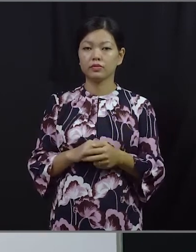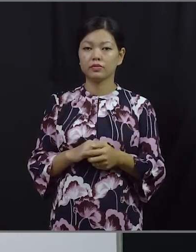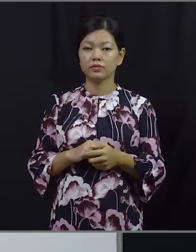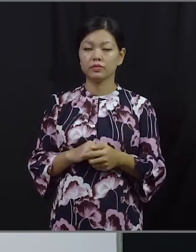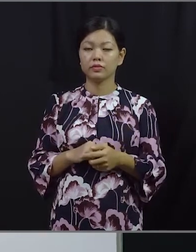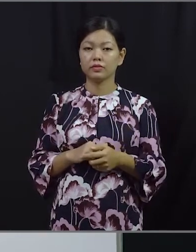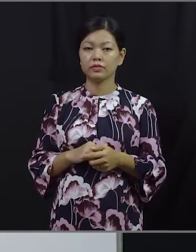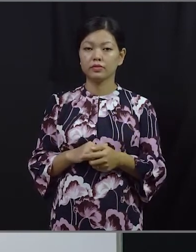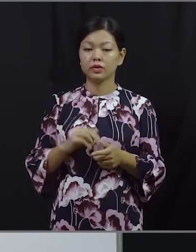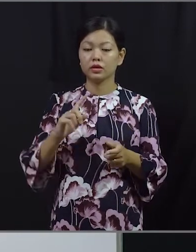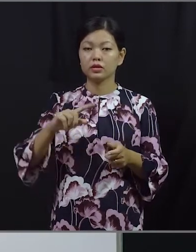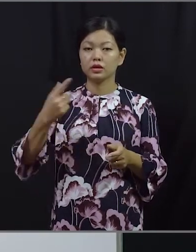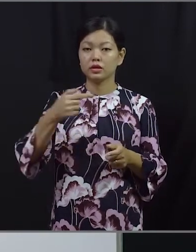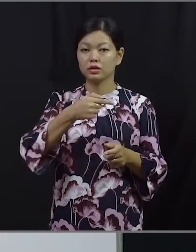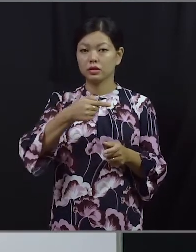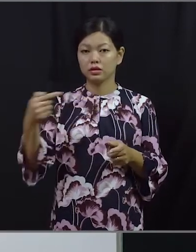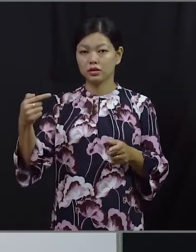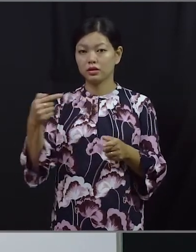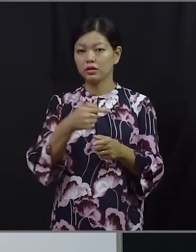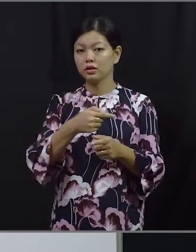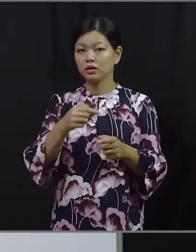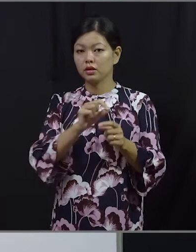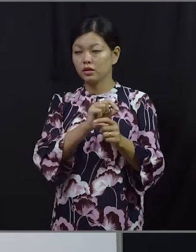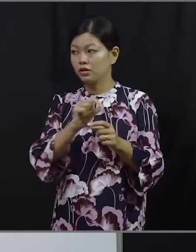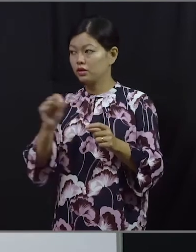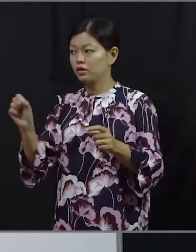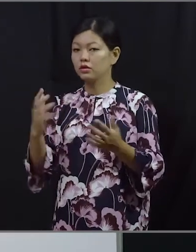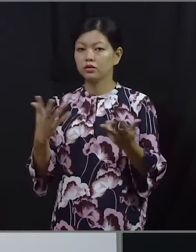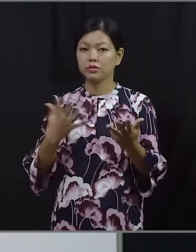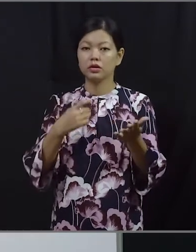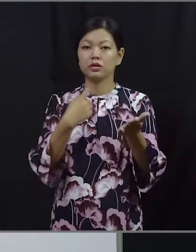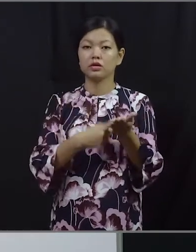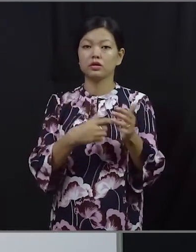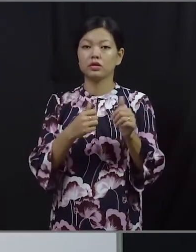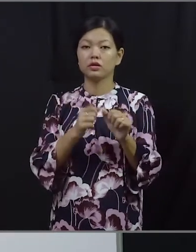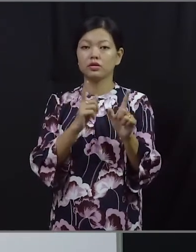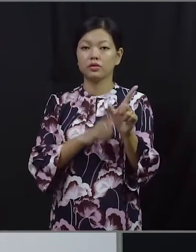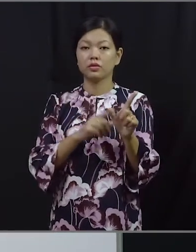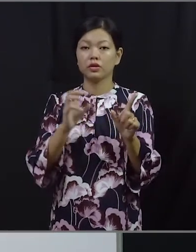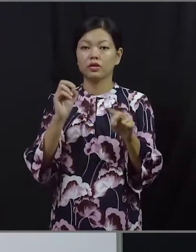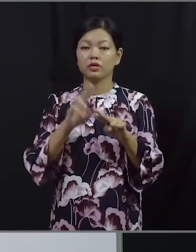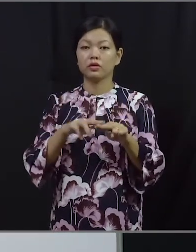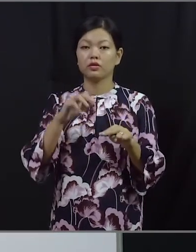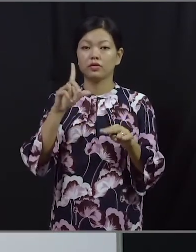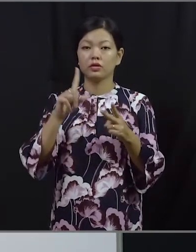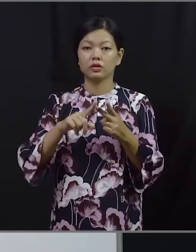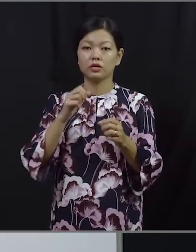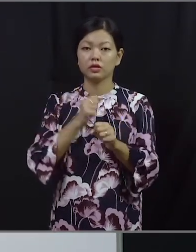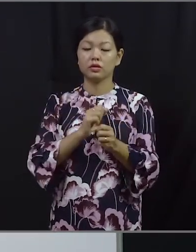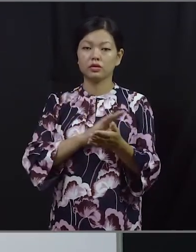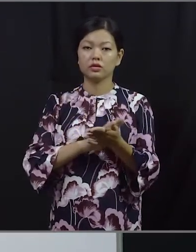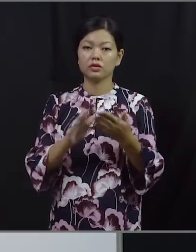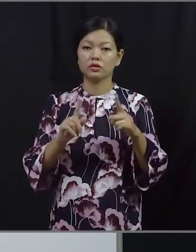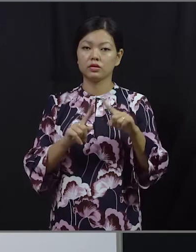okay. So, this is another ray, and so this is the refraction. Okay. So, if I extend back this ray, say